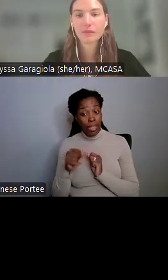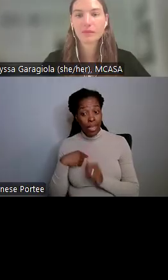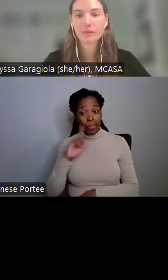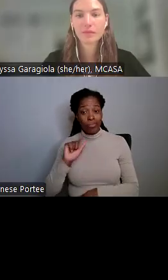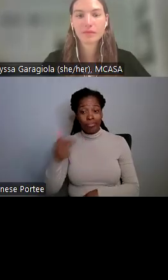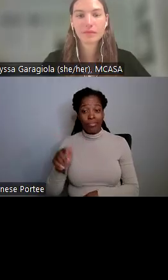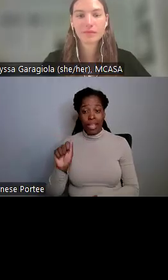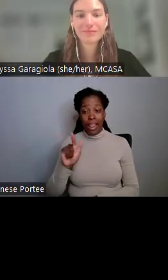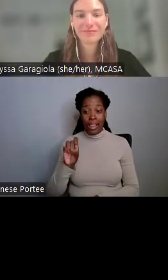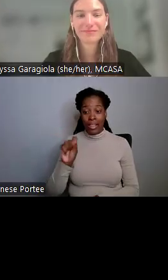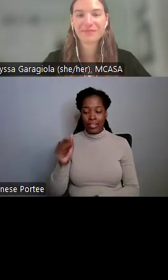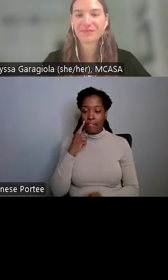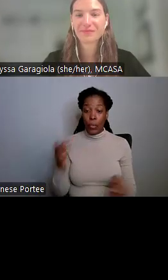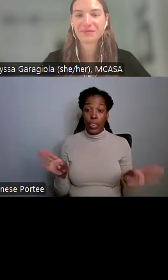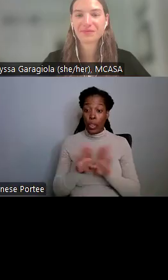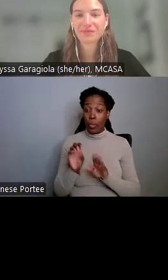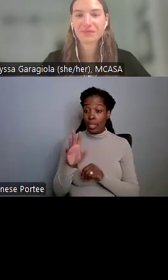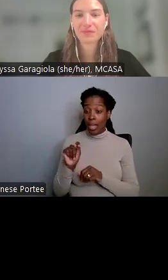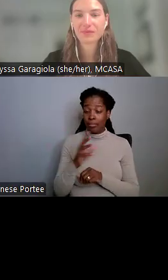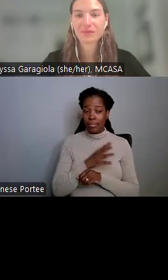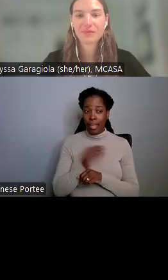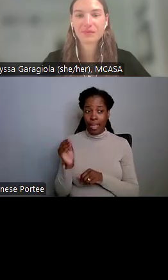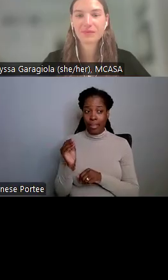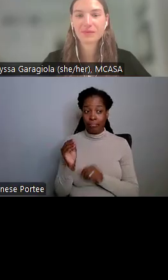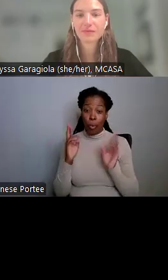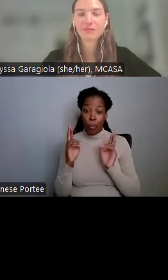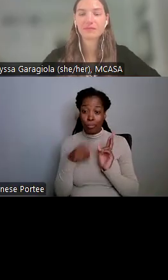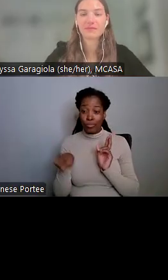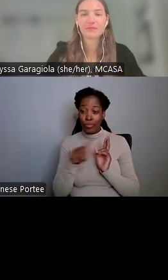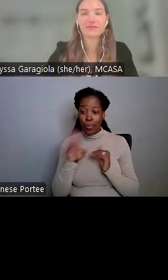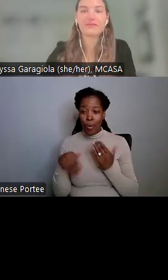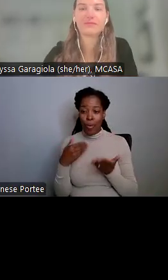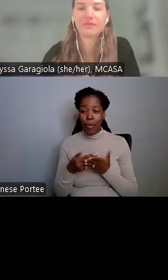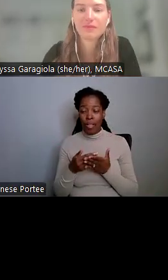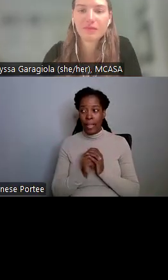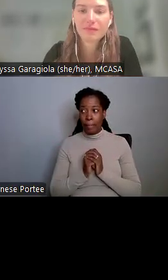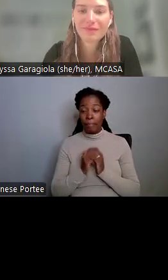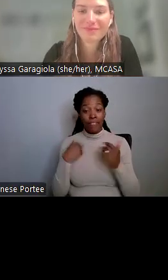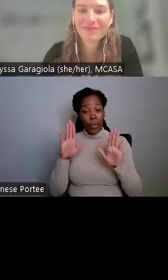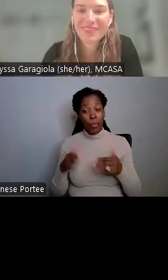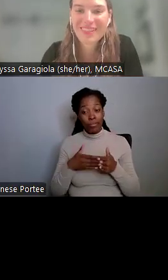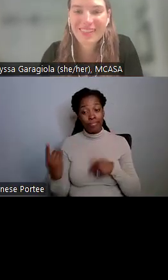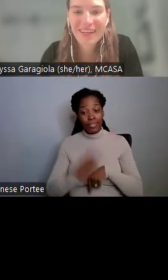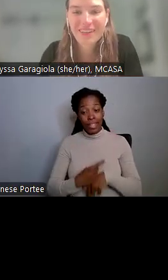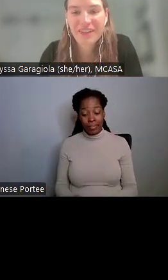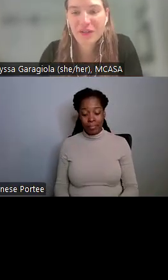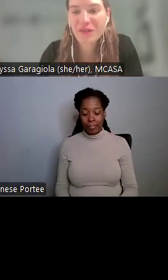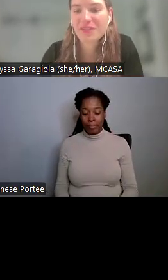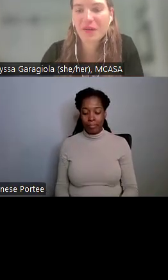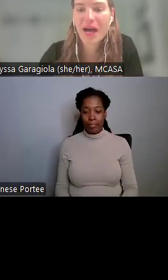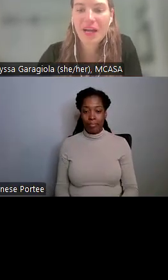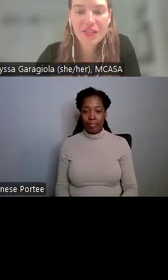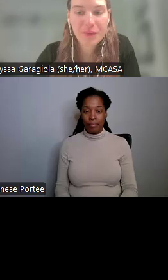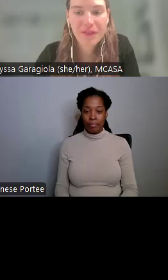to Alyssa for our closeout, and just hope that you all Have a great rest of your day. Yeah, thank